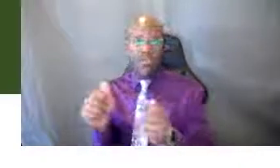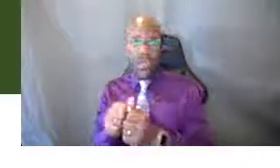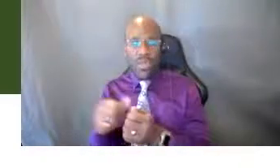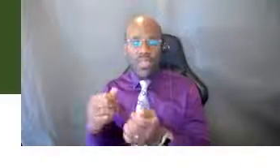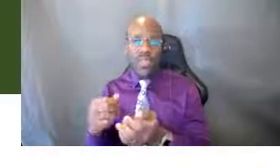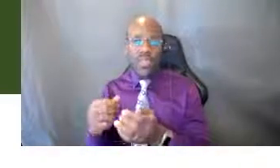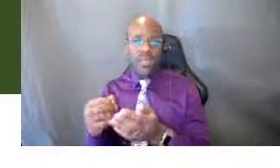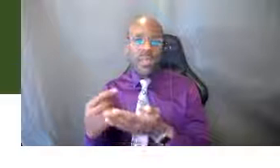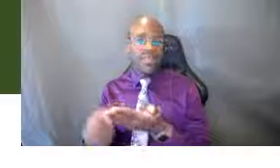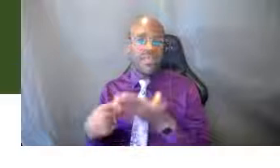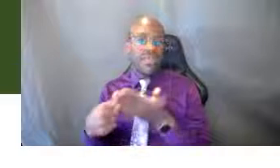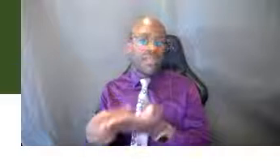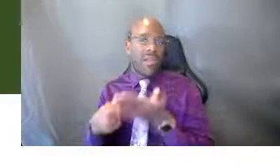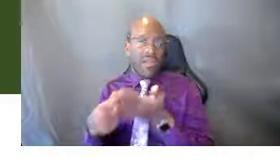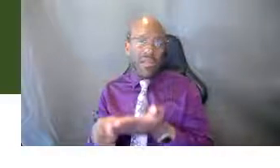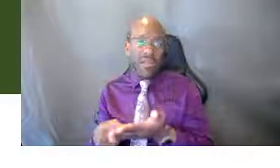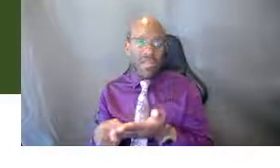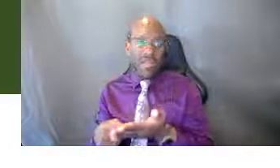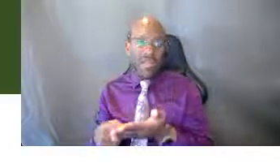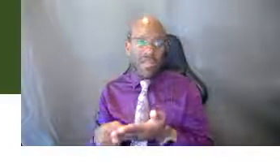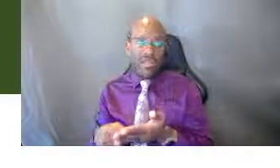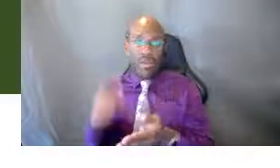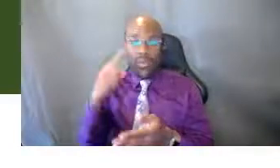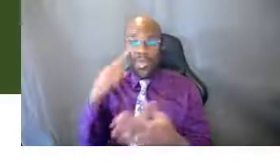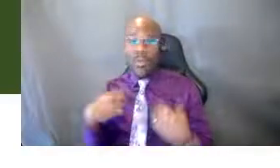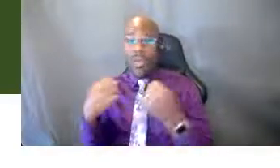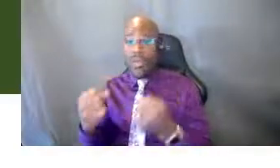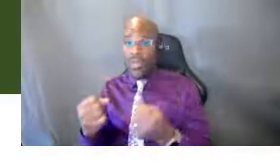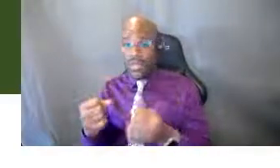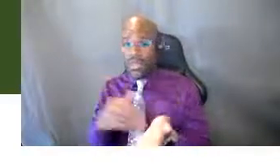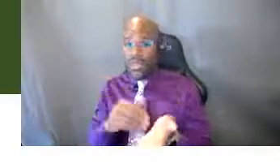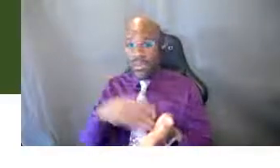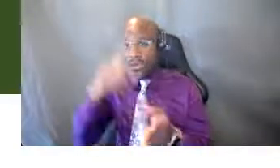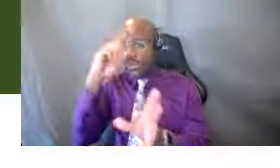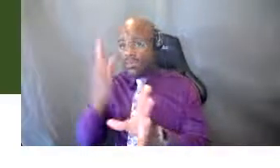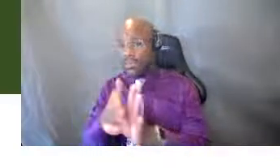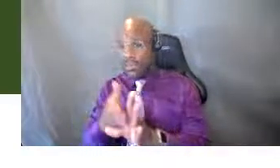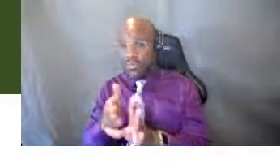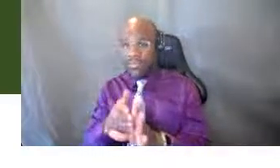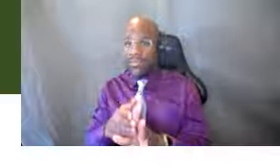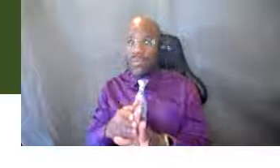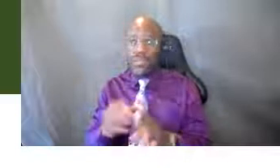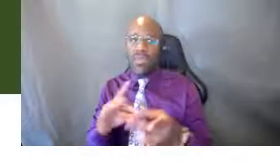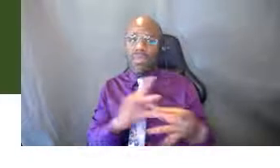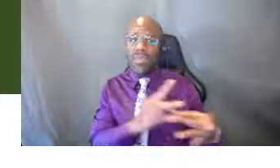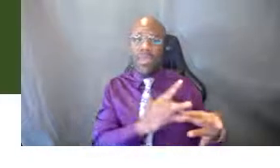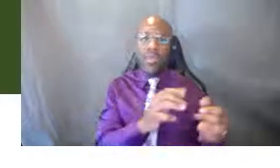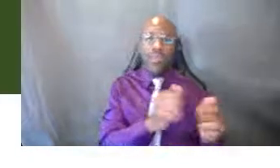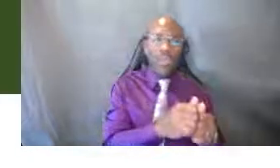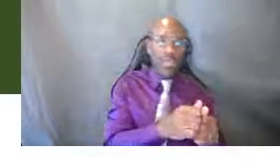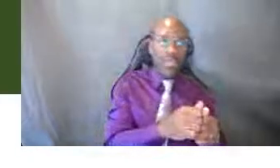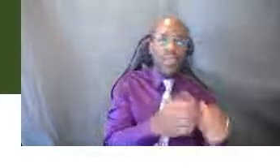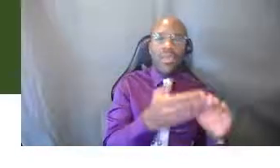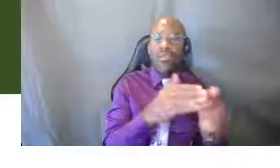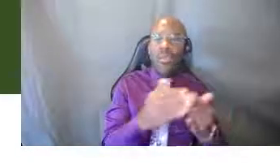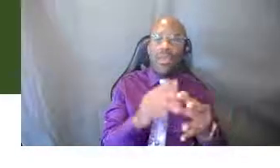they collaborate with mental health care providers. And this is also very important from the perspective of